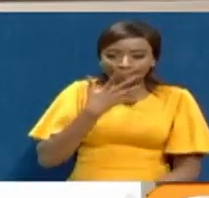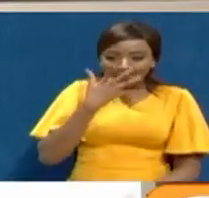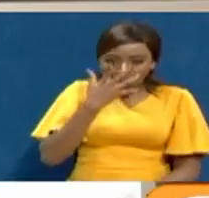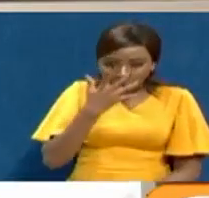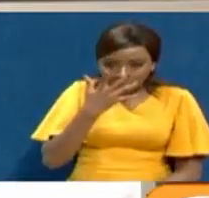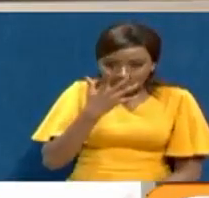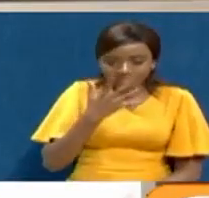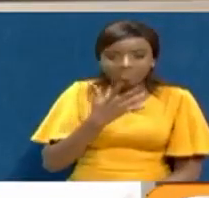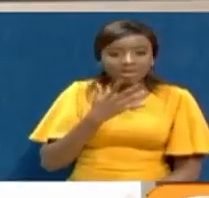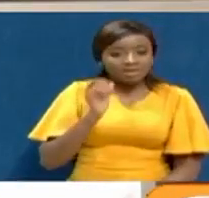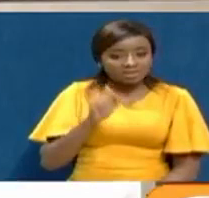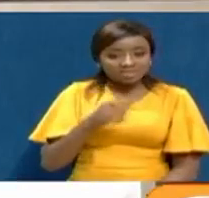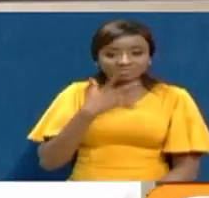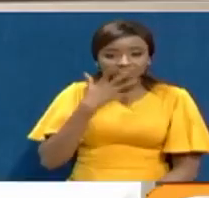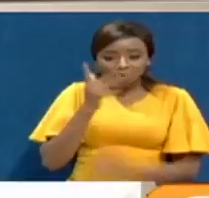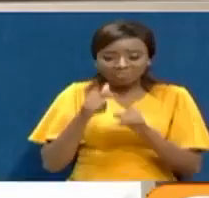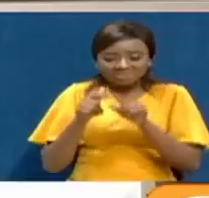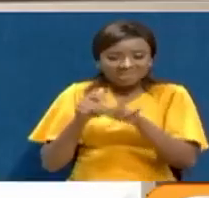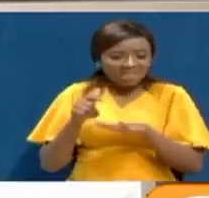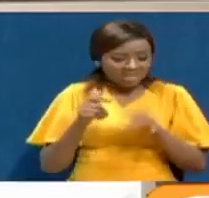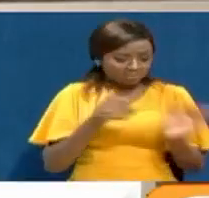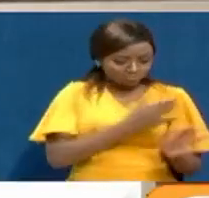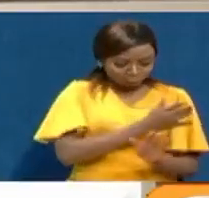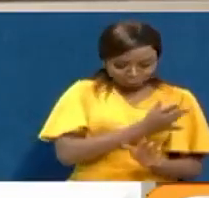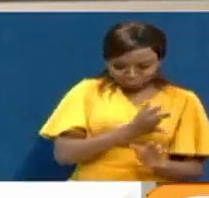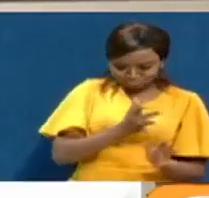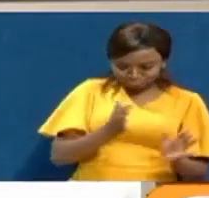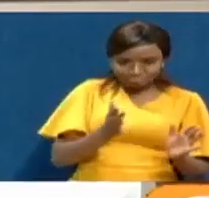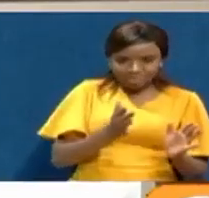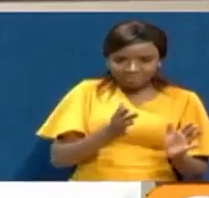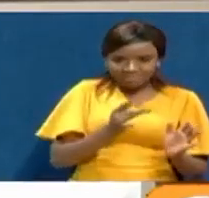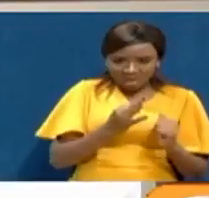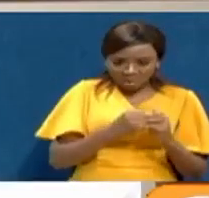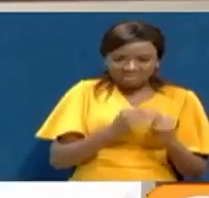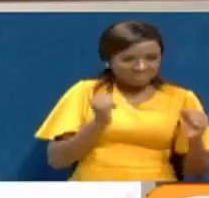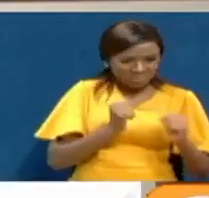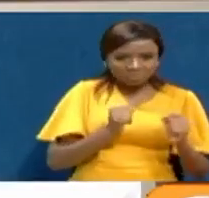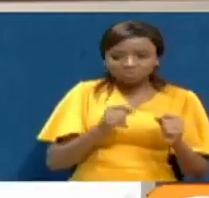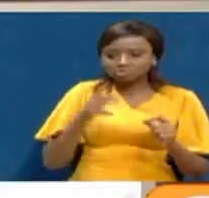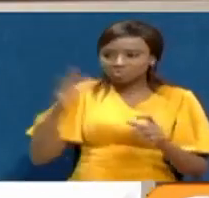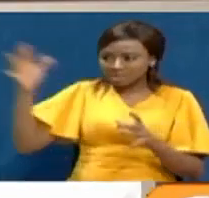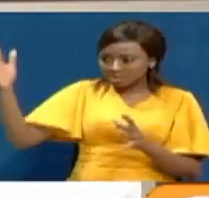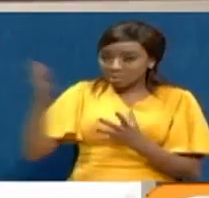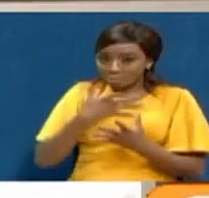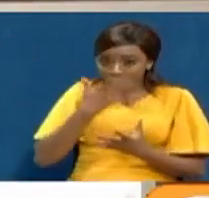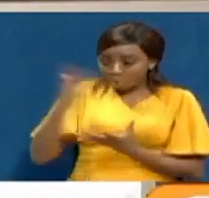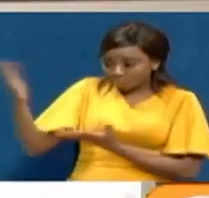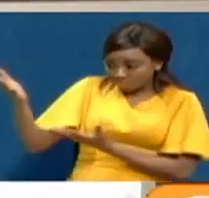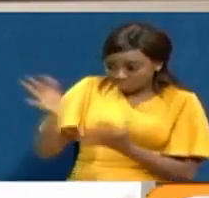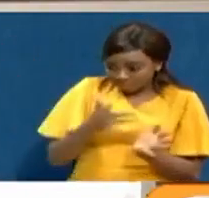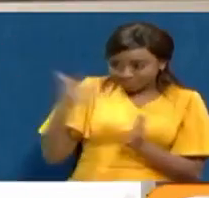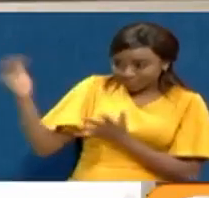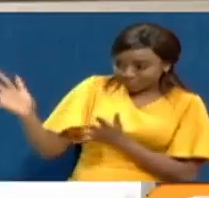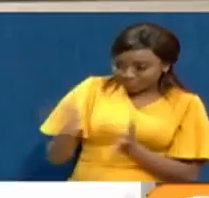weather, the cold air that has been prevailing. And because it's dense, then this cannot happen abruptly. That's why we're seeing we're